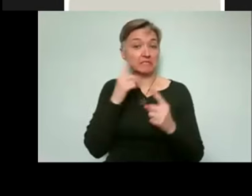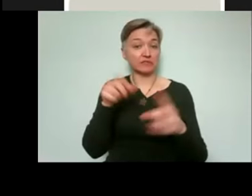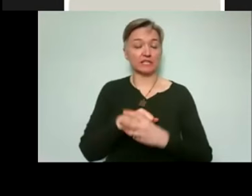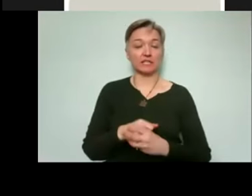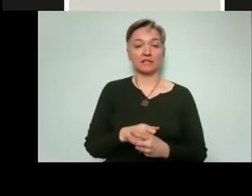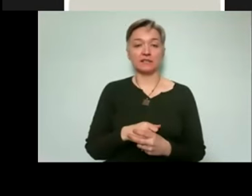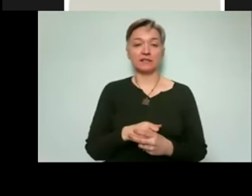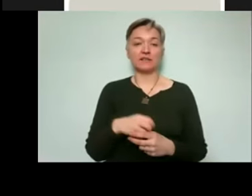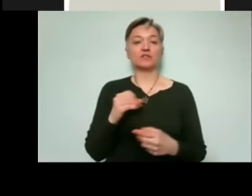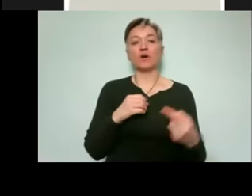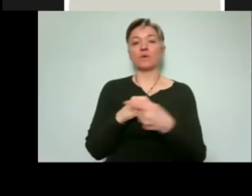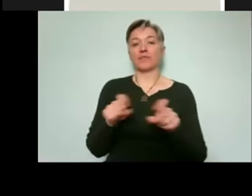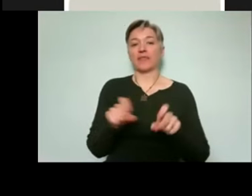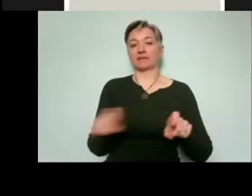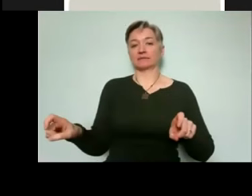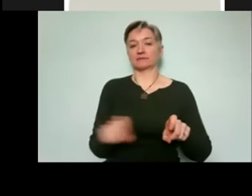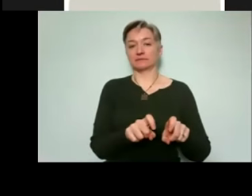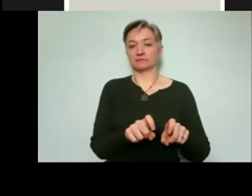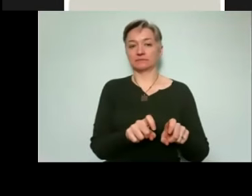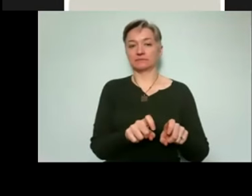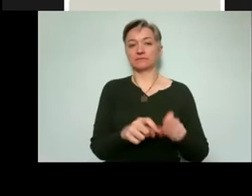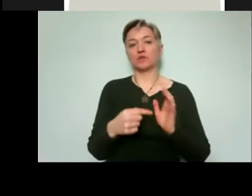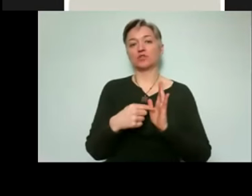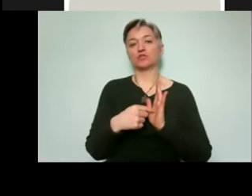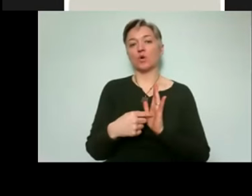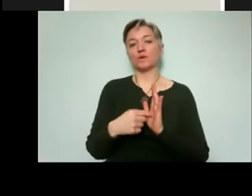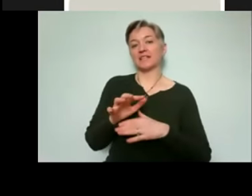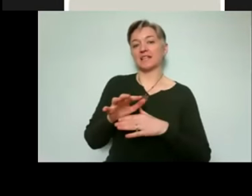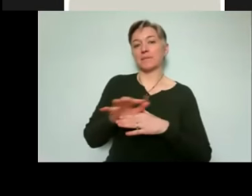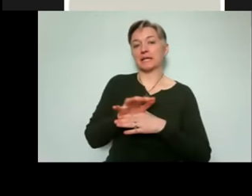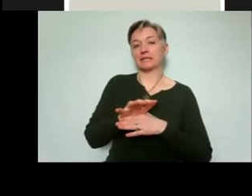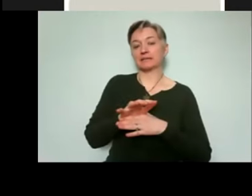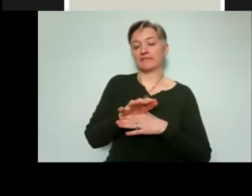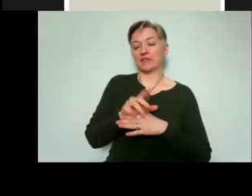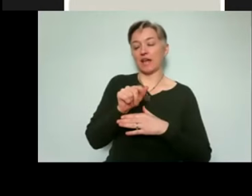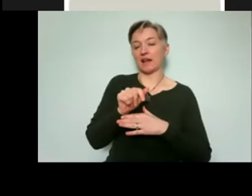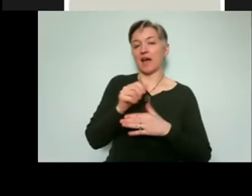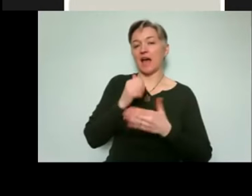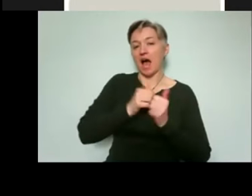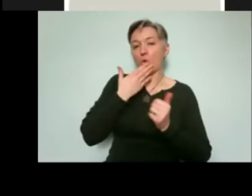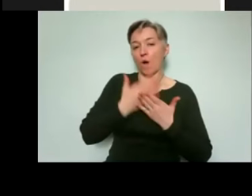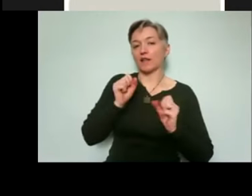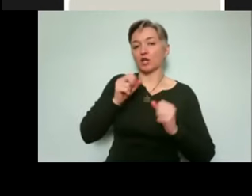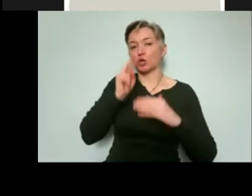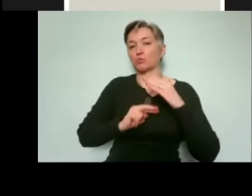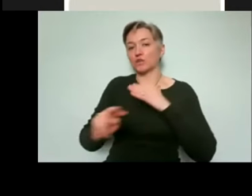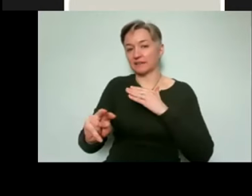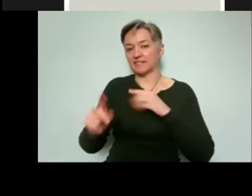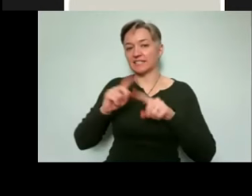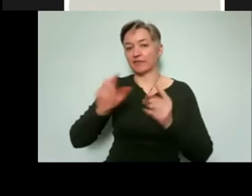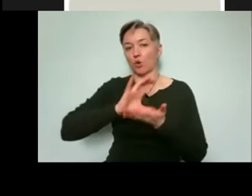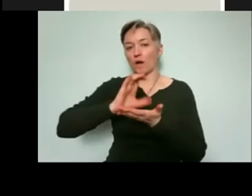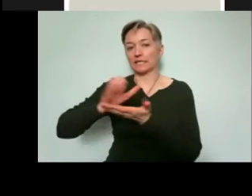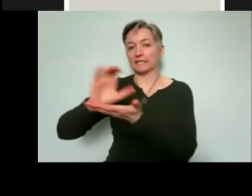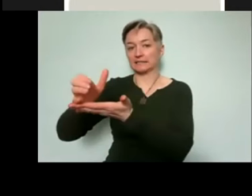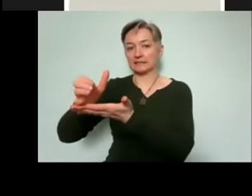on the horizontal axis, that's the ability of the video data to predict these various quantities, and then it's